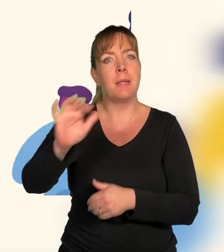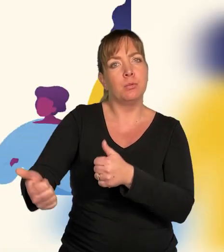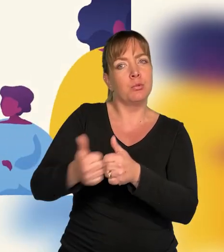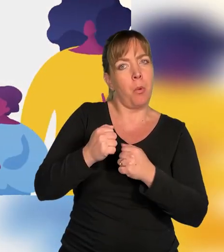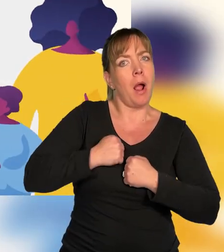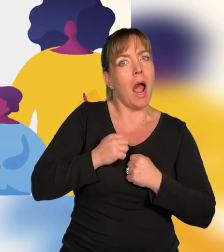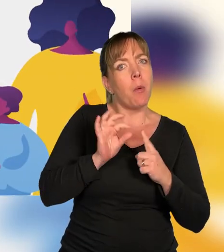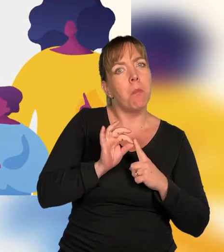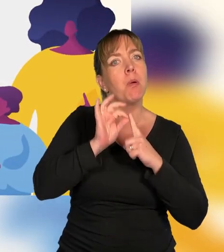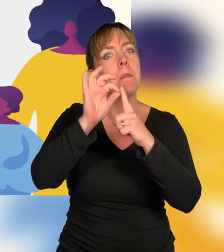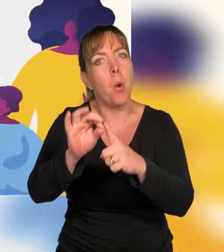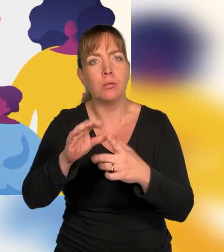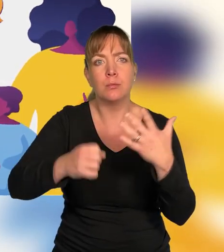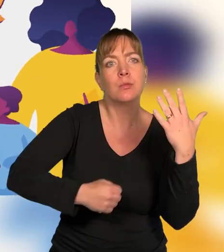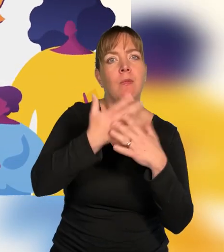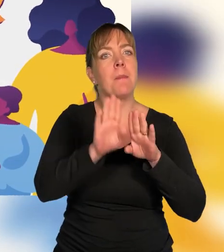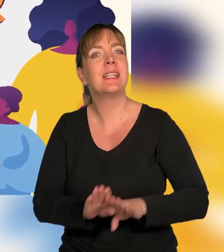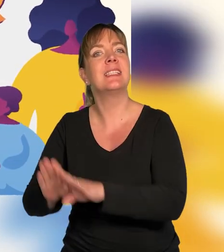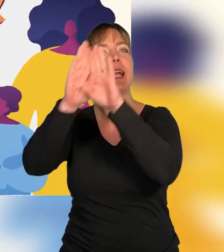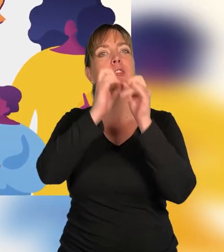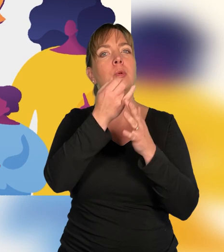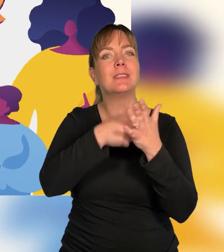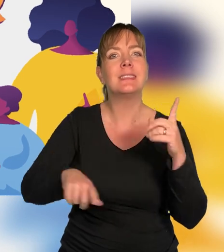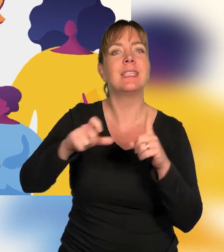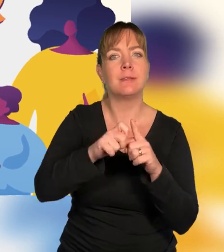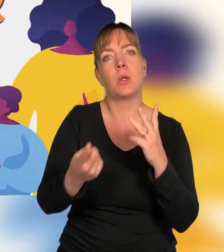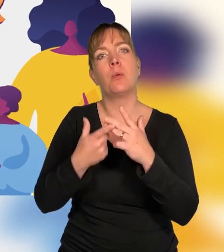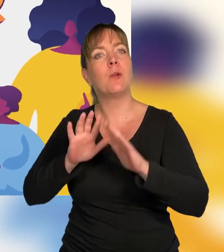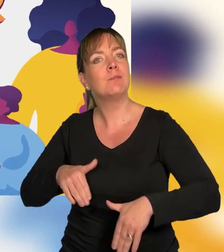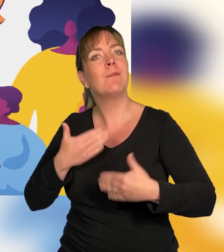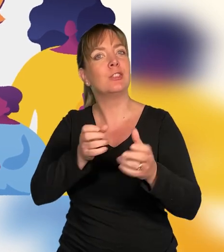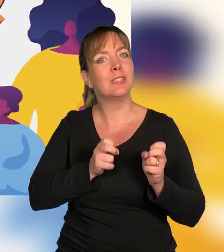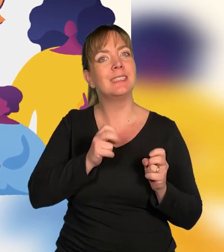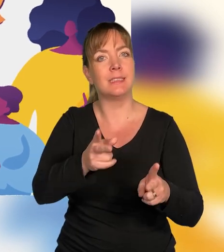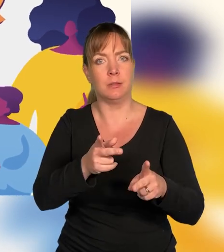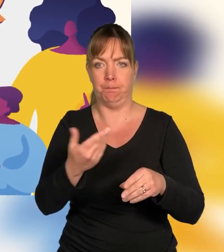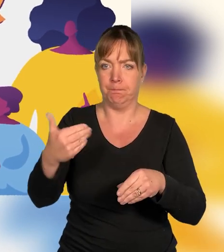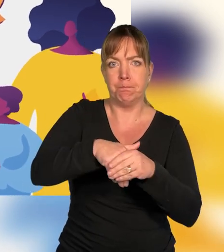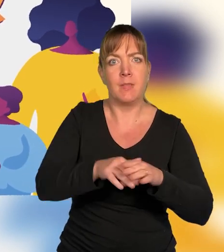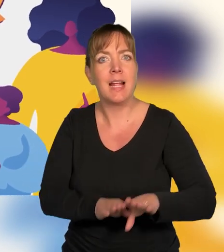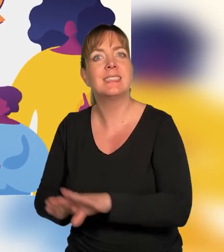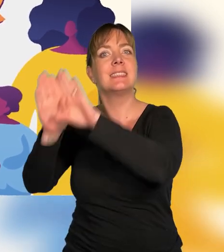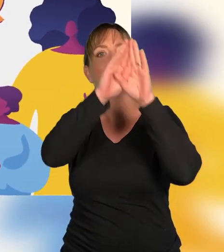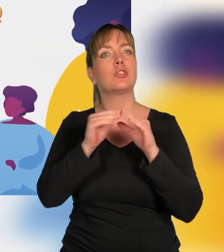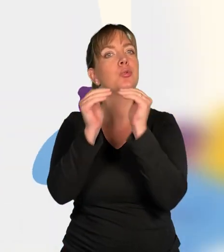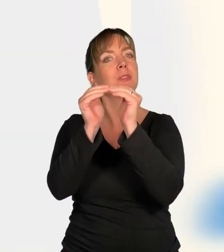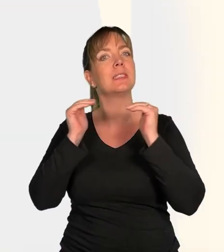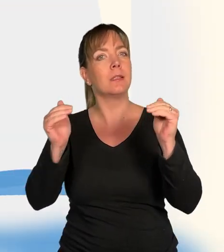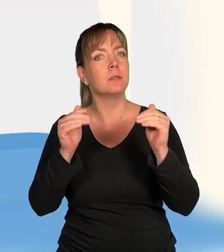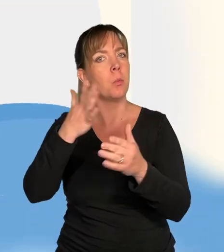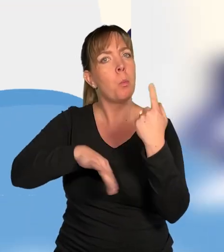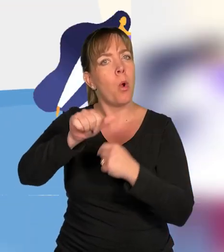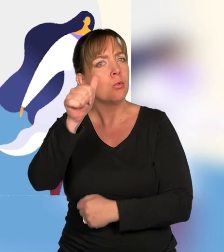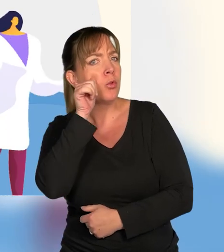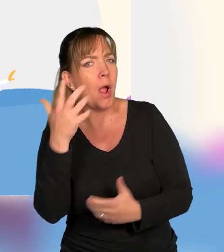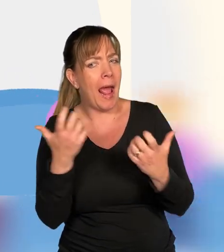People supported our proposal to develop a national SEND and alternative provision system with national standards. And they wanted